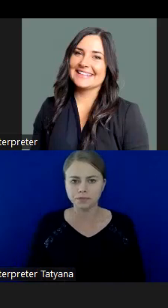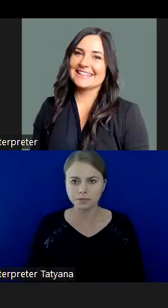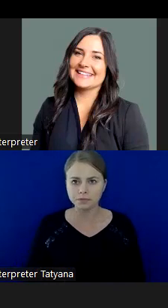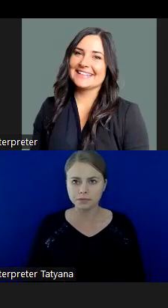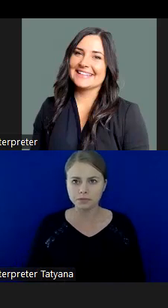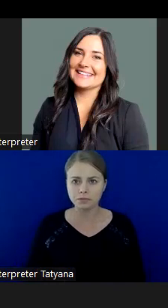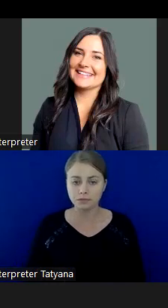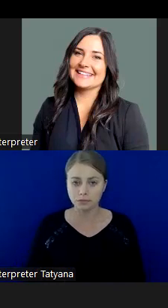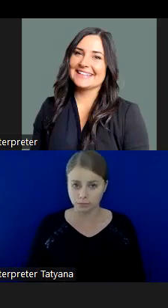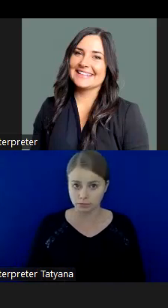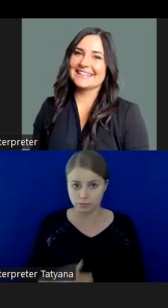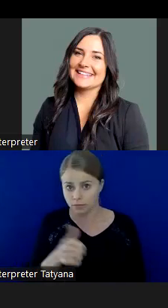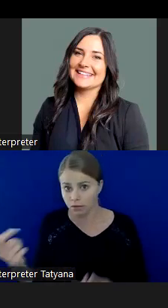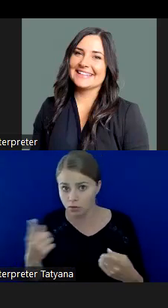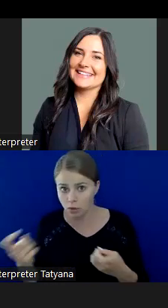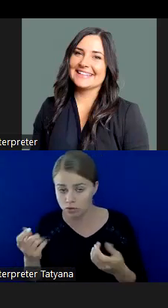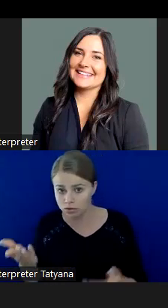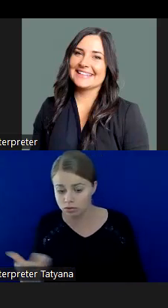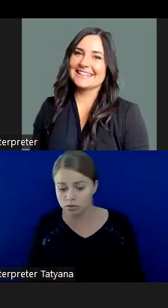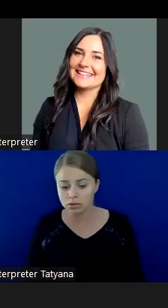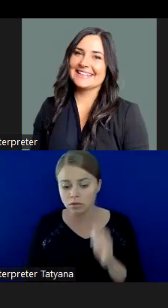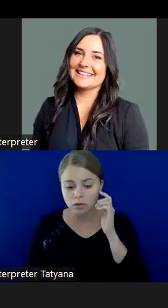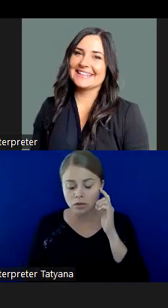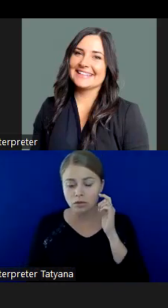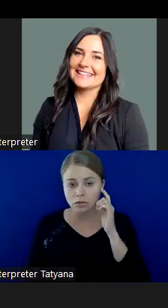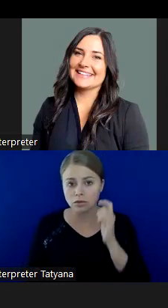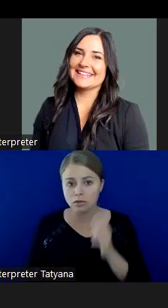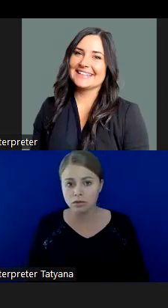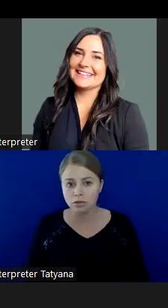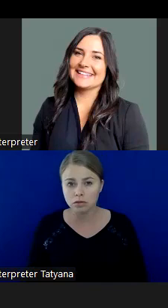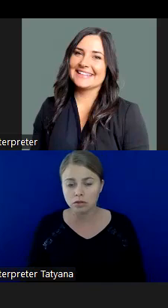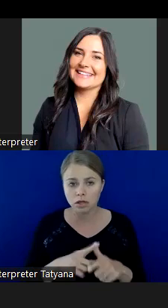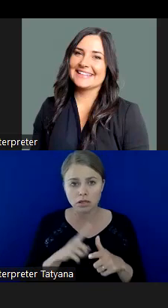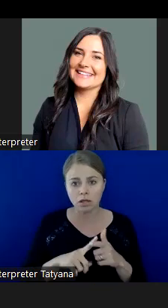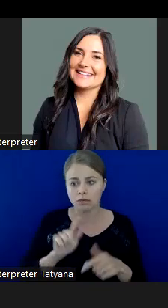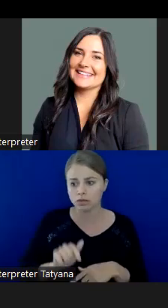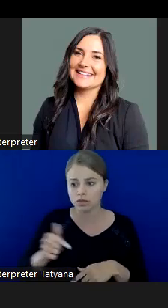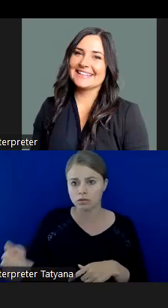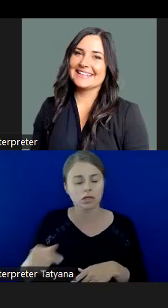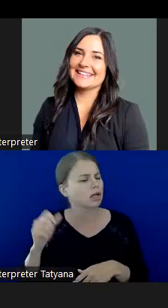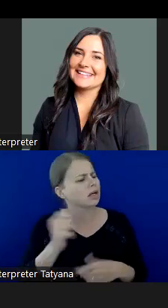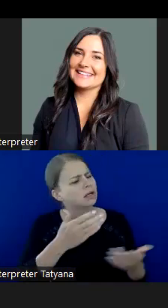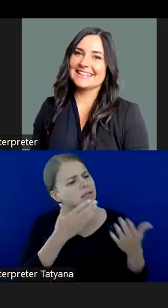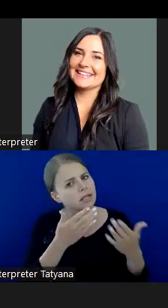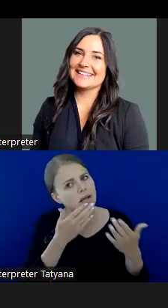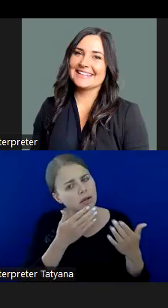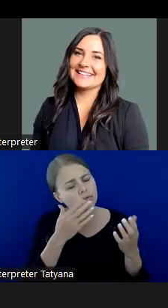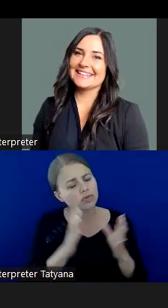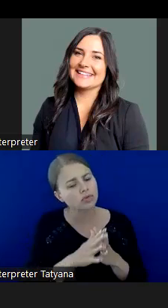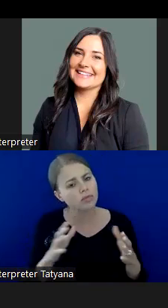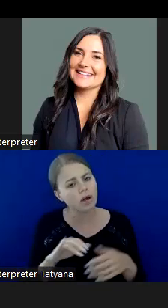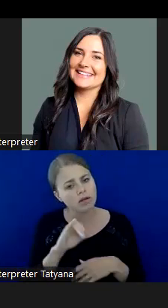And I don't see any other questions, so I will turn it over. Yes. Thank you so much,